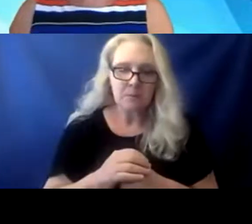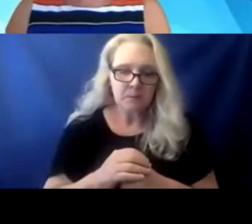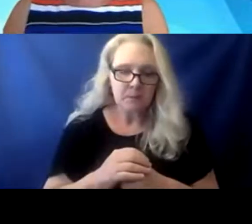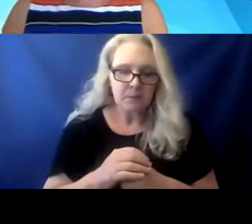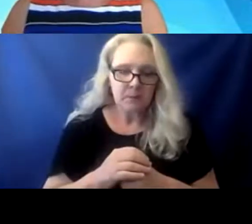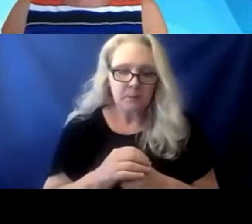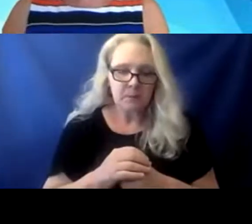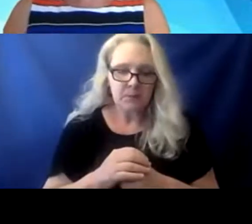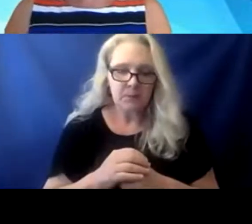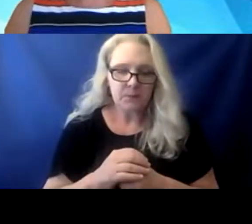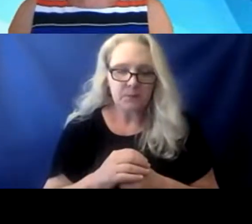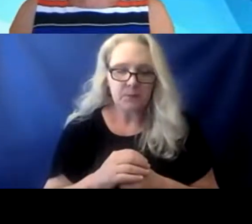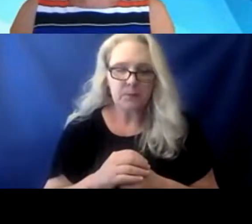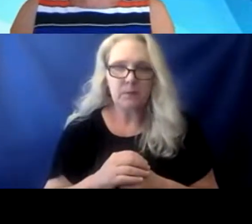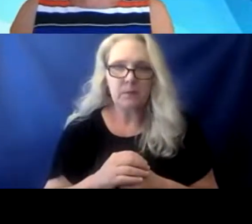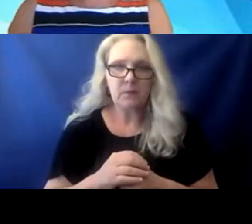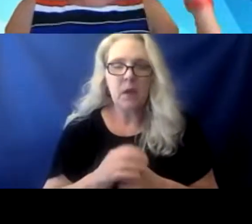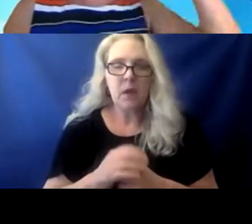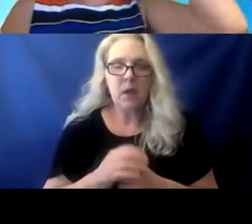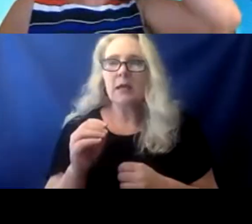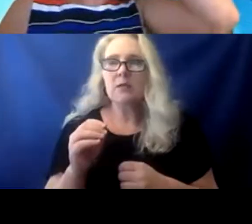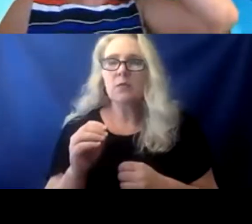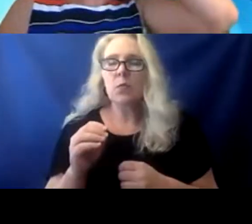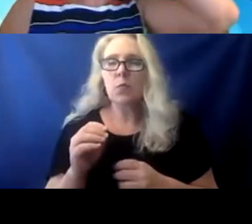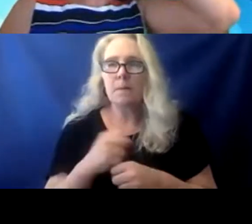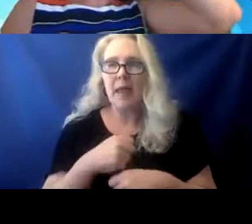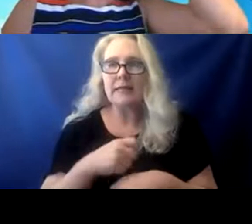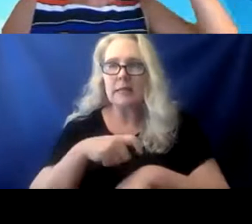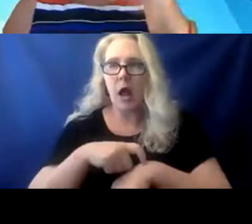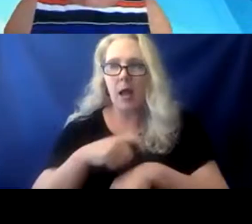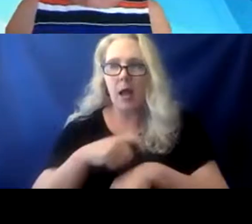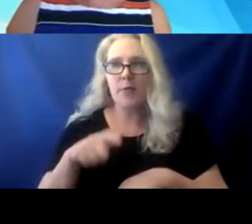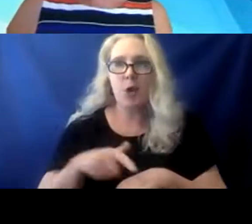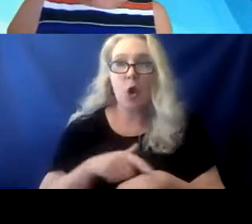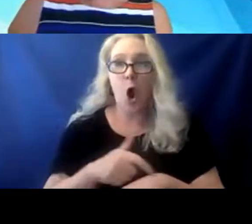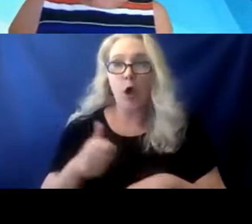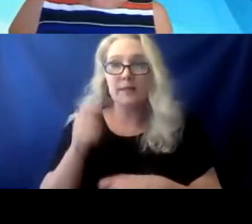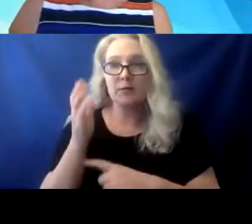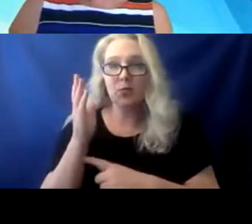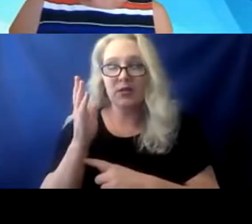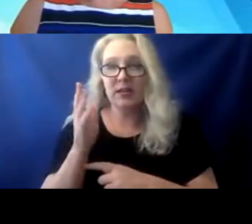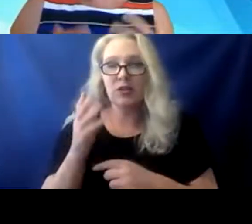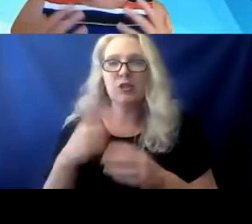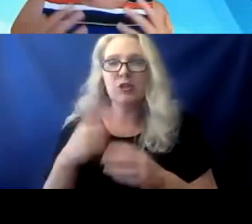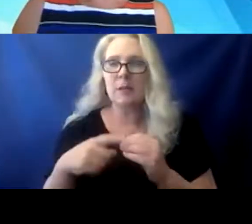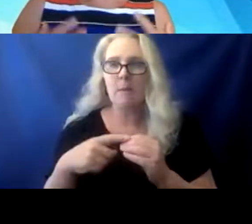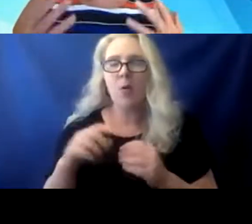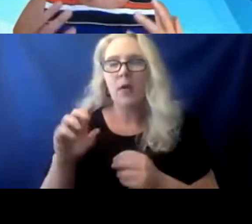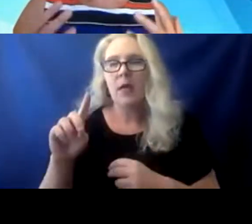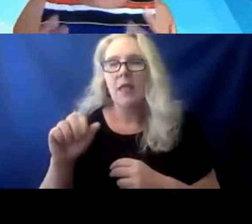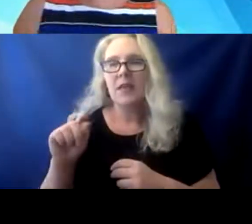then we did try to carve out some significant time for the longest presentation of the meeting on the data dashboard, which we have built